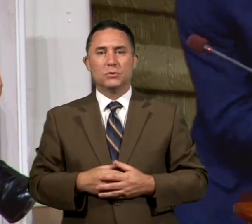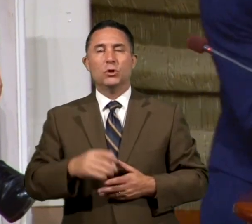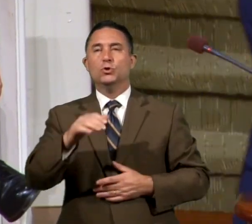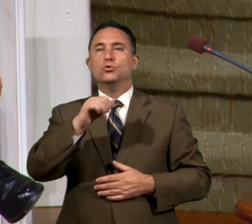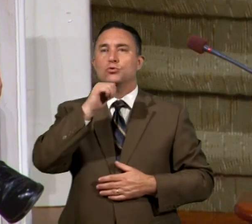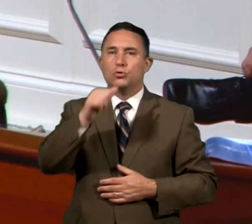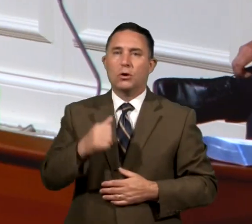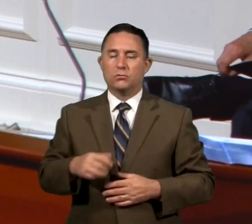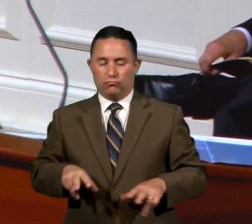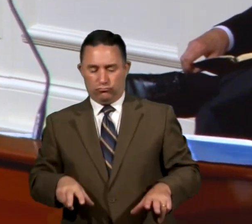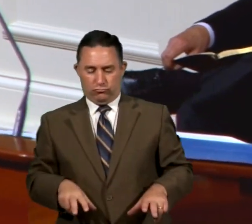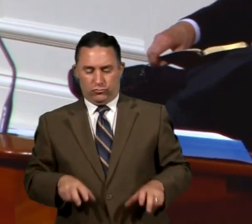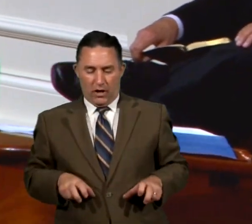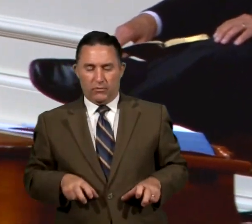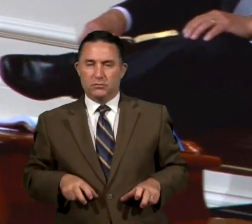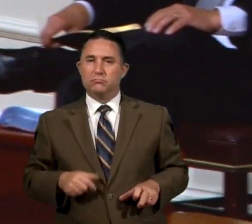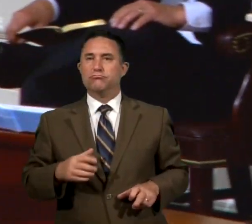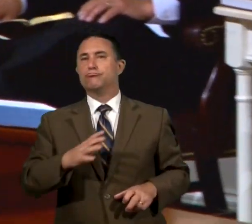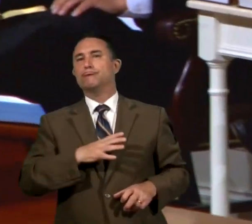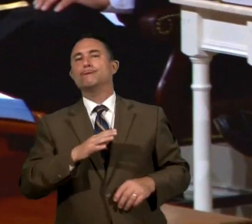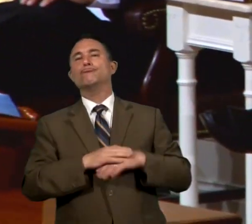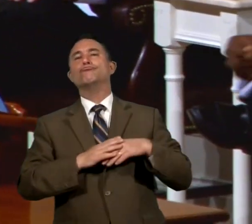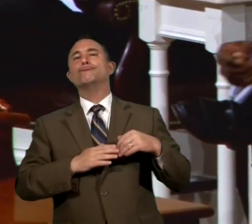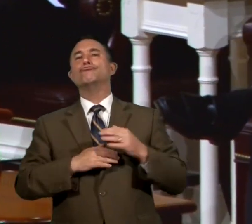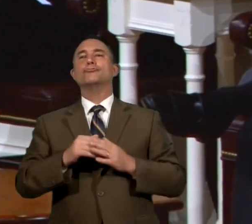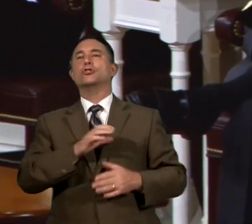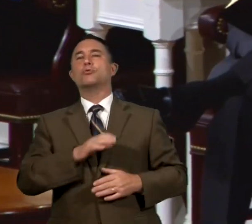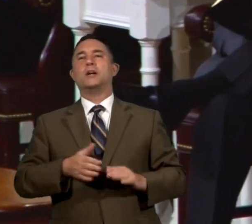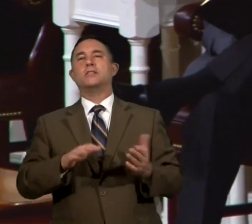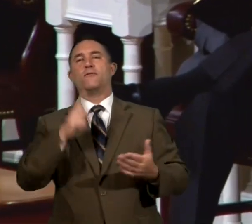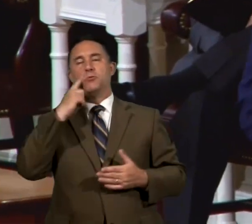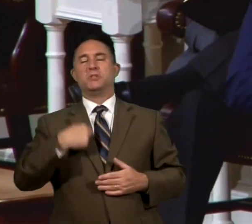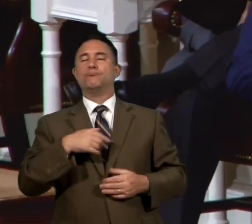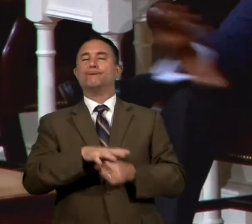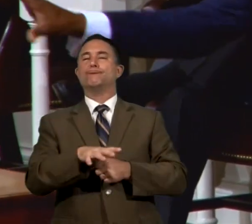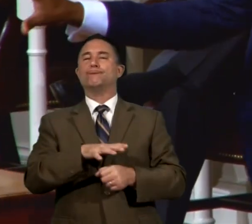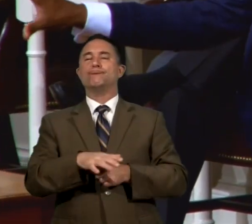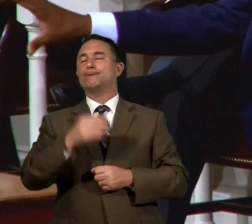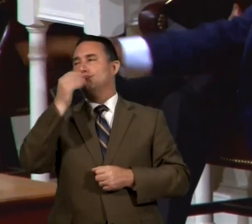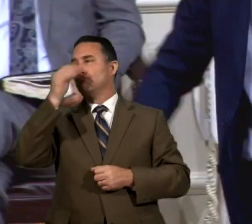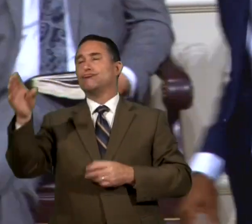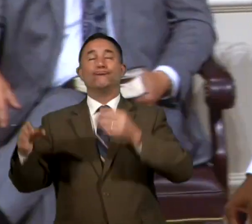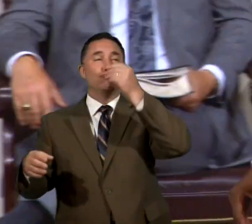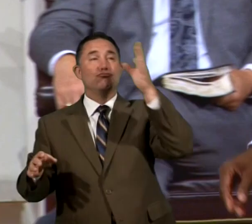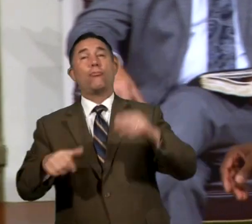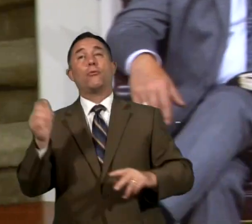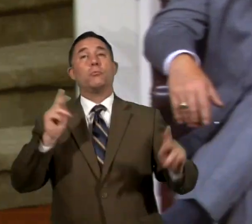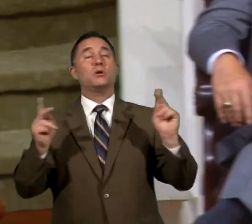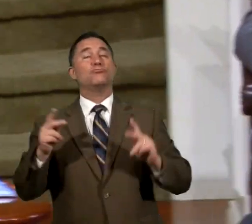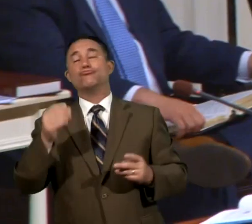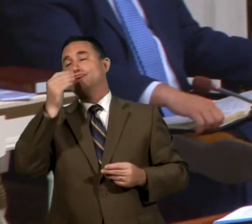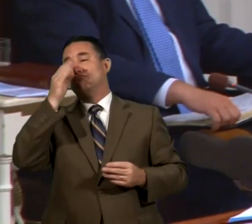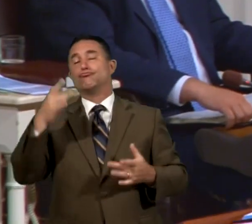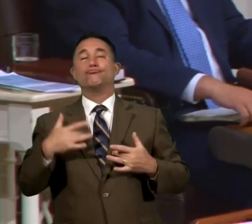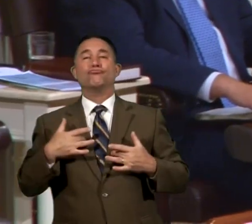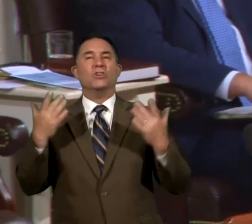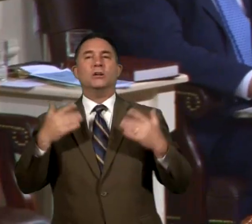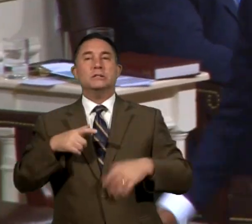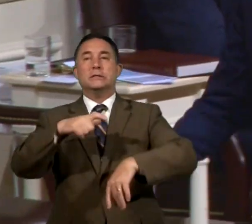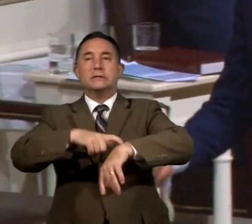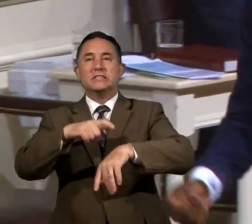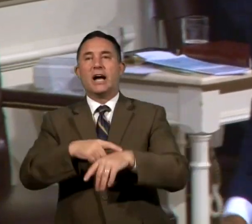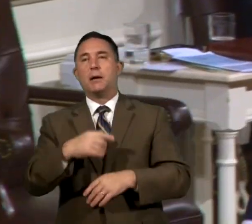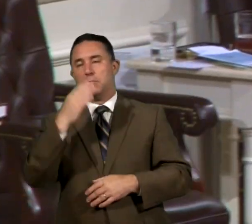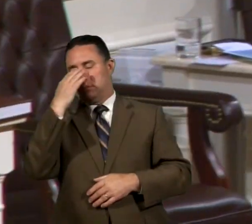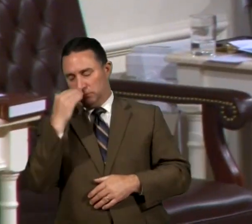Don't be so selfish that you're okay and comfortable with Christ dying for you and you don't care about anybody else. It's not time to